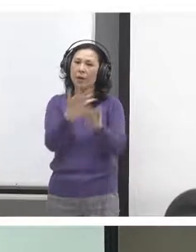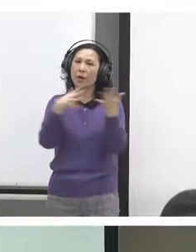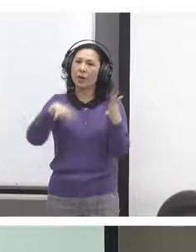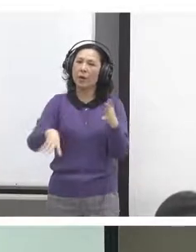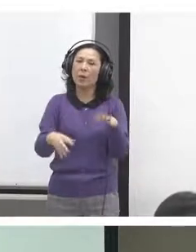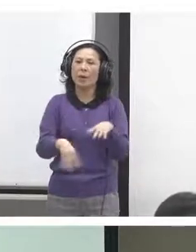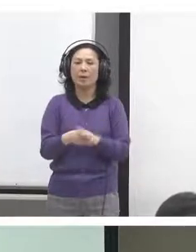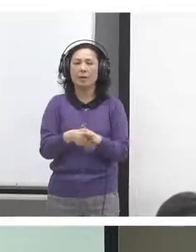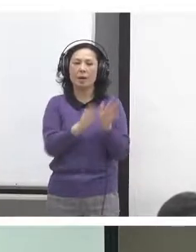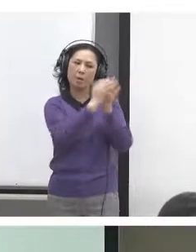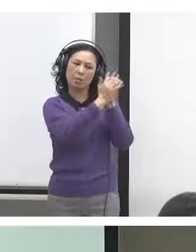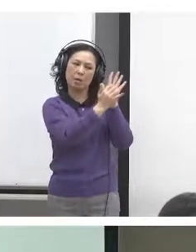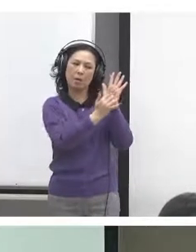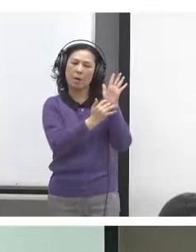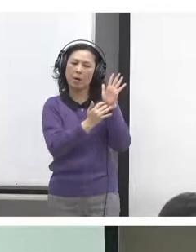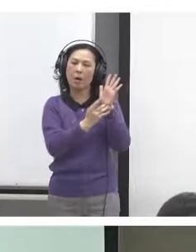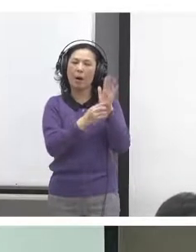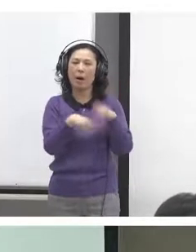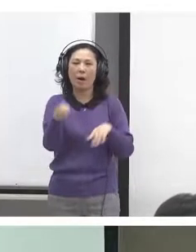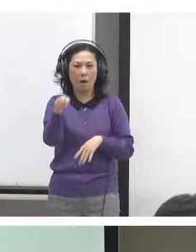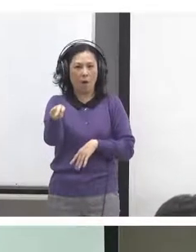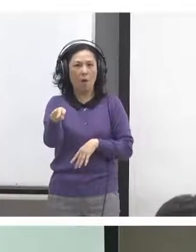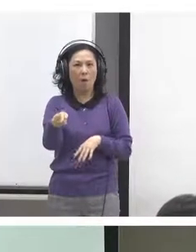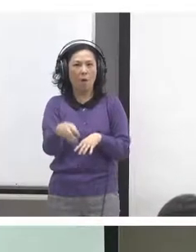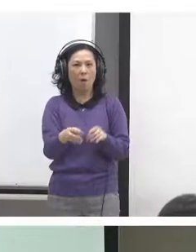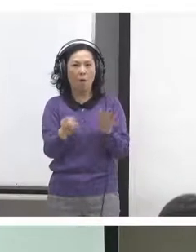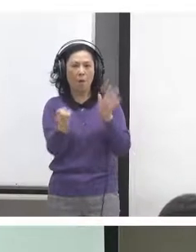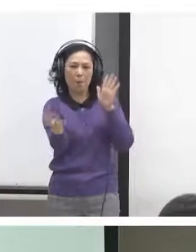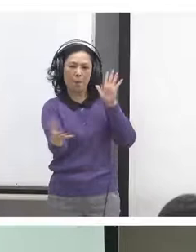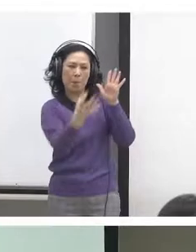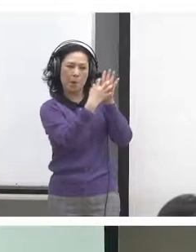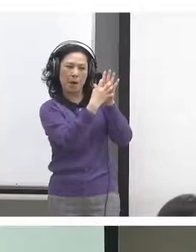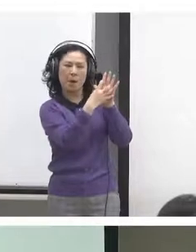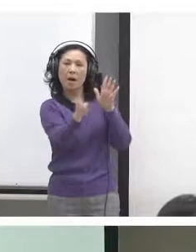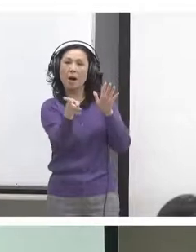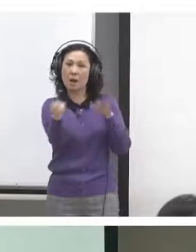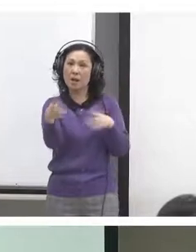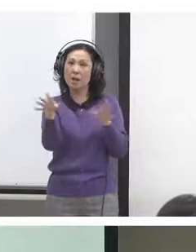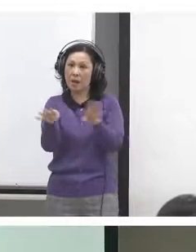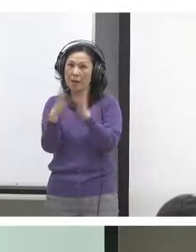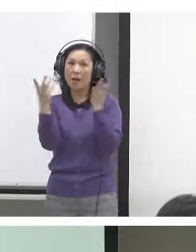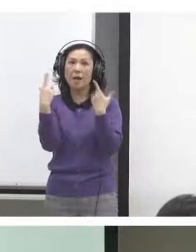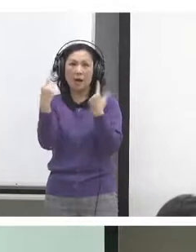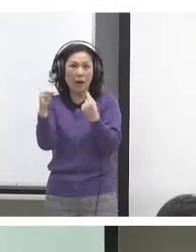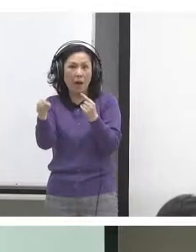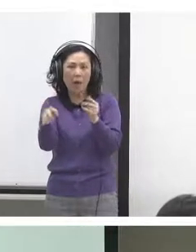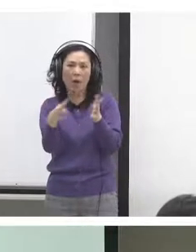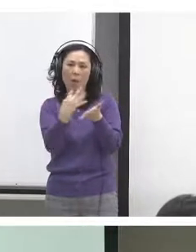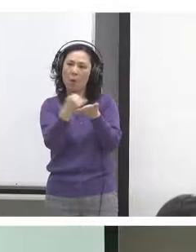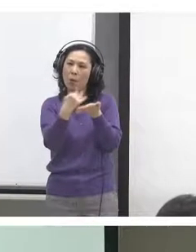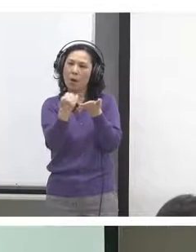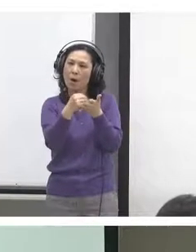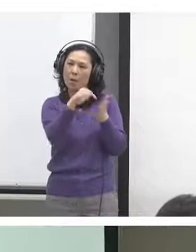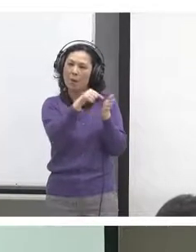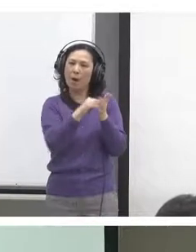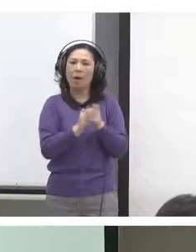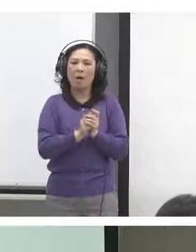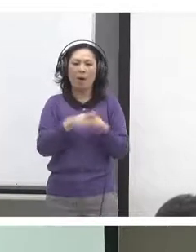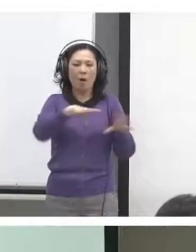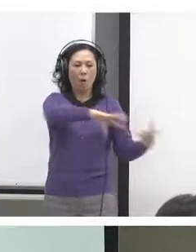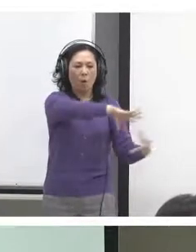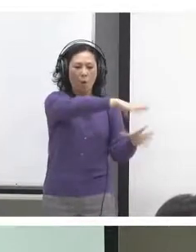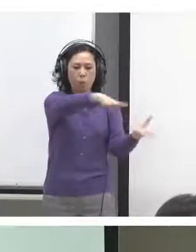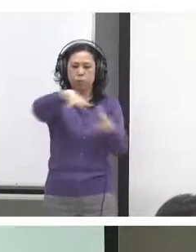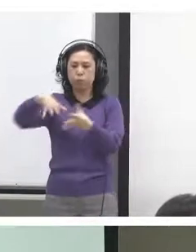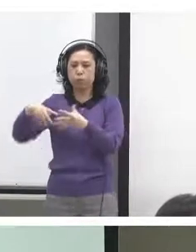After releasing the website, we got many contributions from the world literally. In the